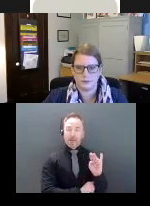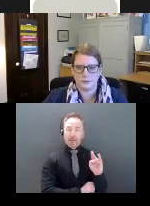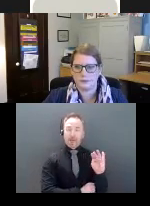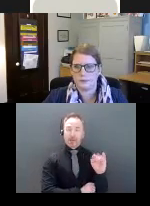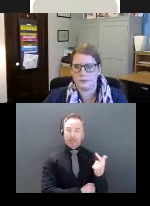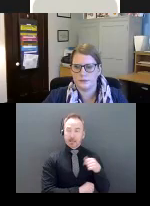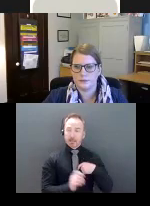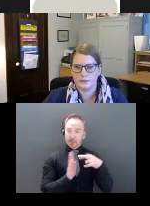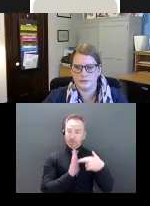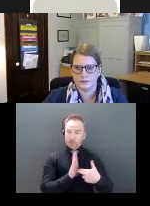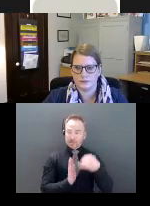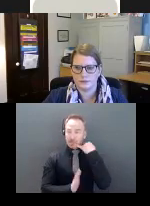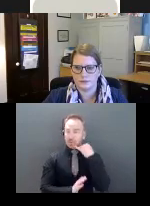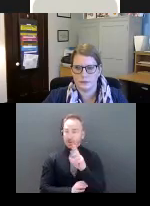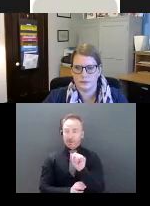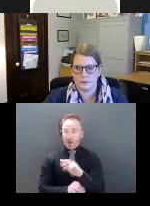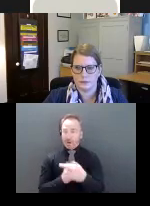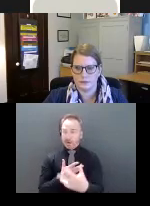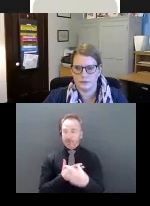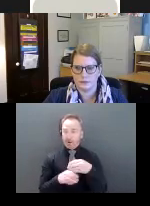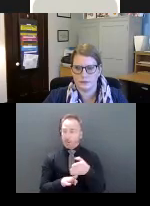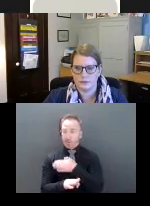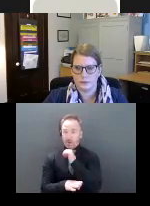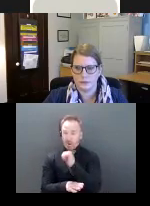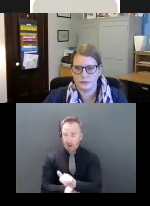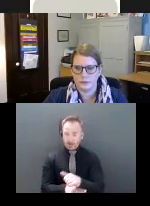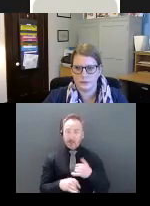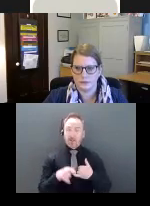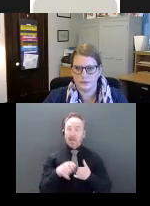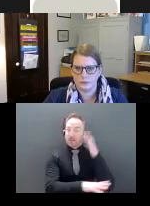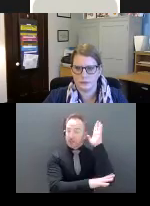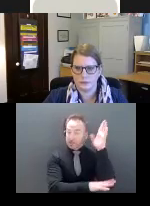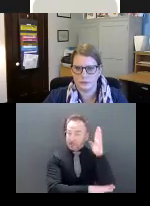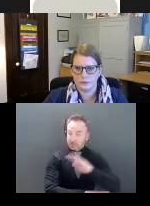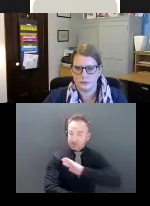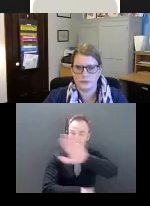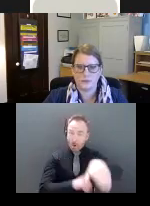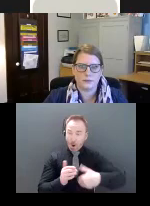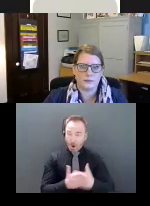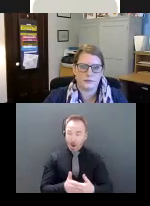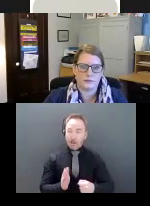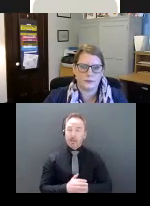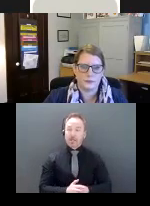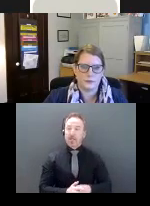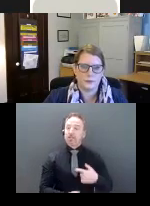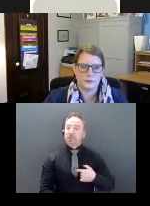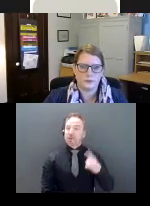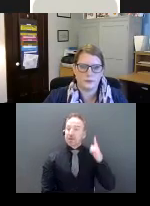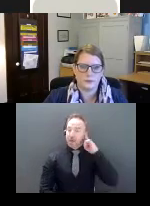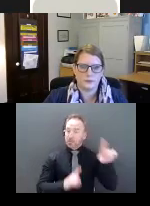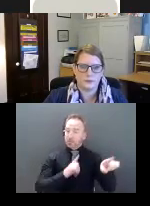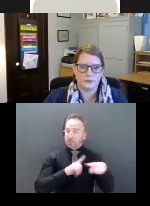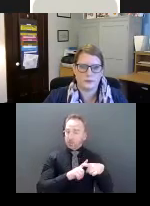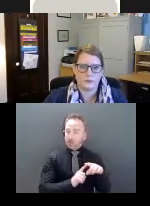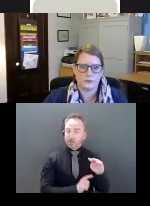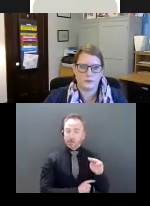be muted during the webinar today as we do our presentation. The speaker will be visible during the presentation